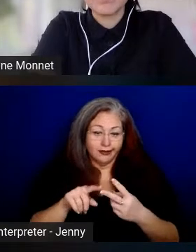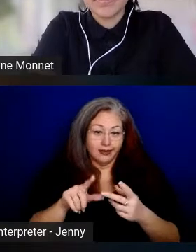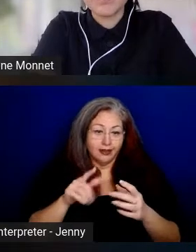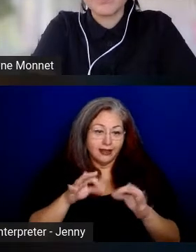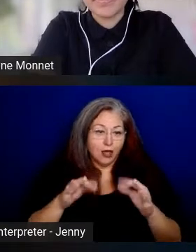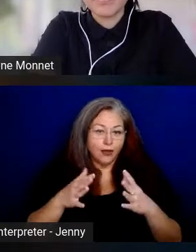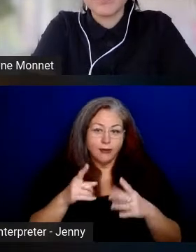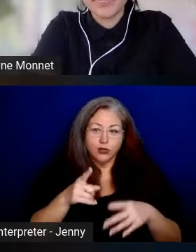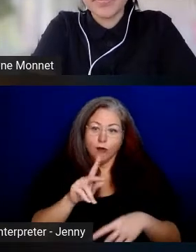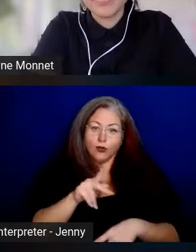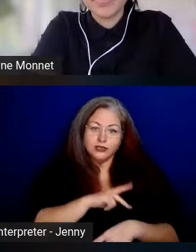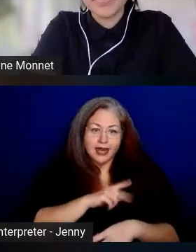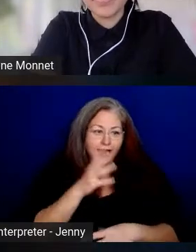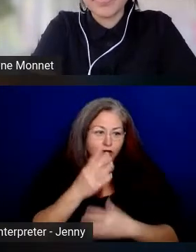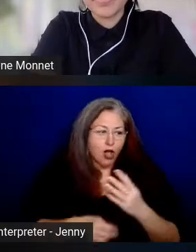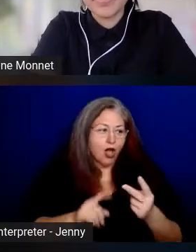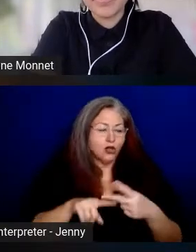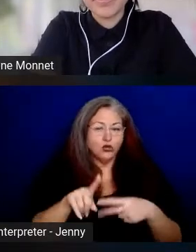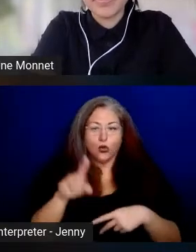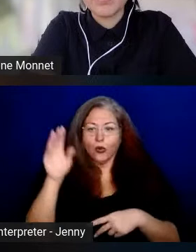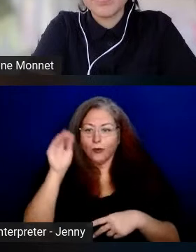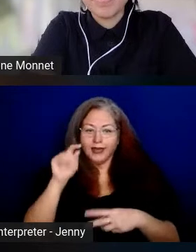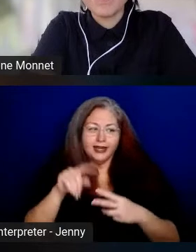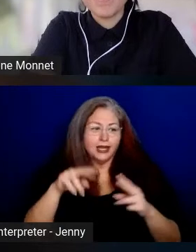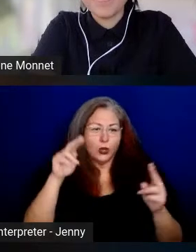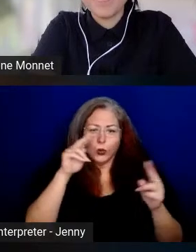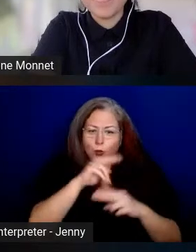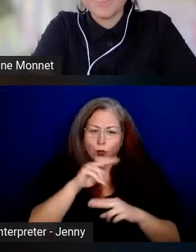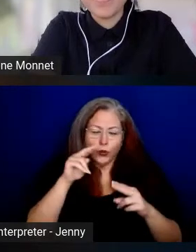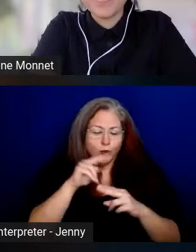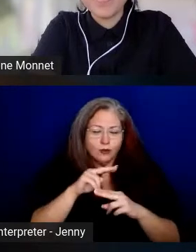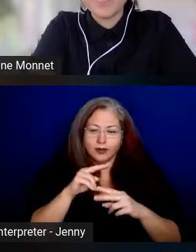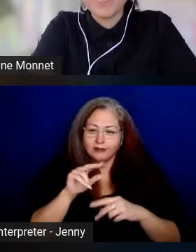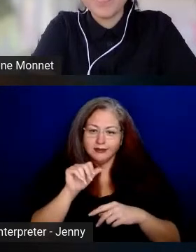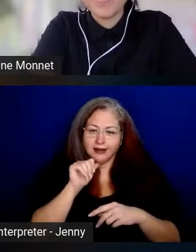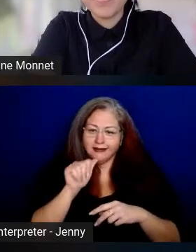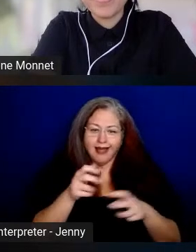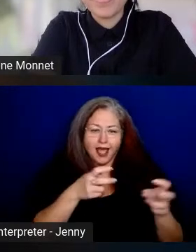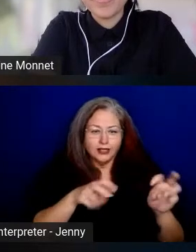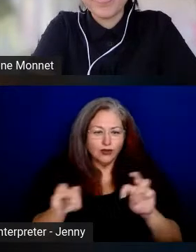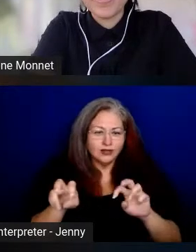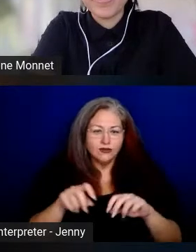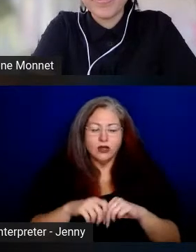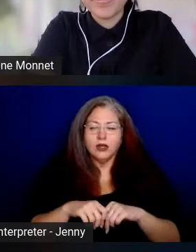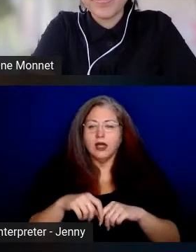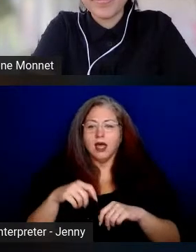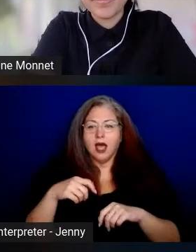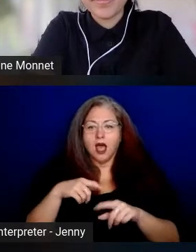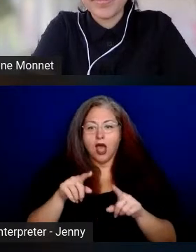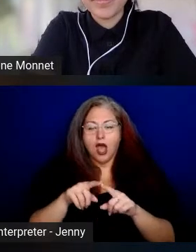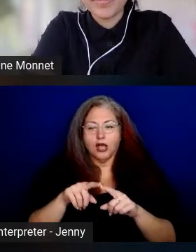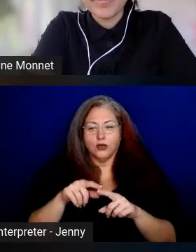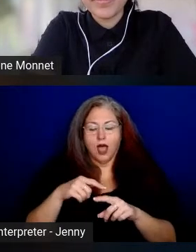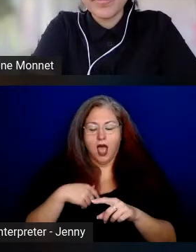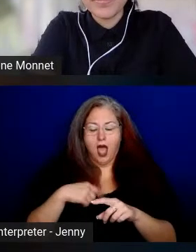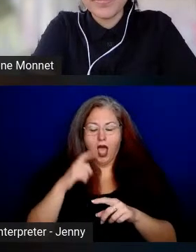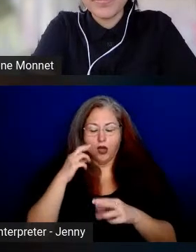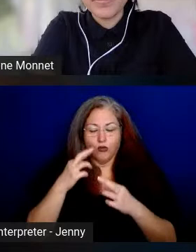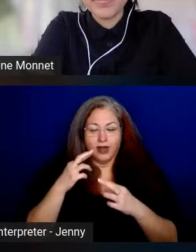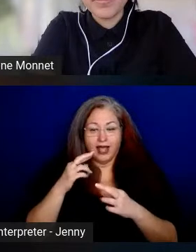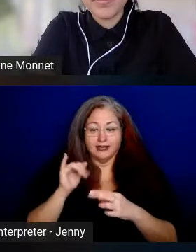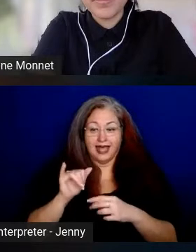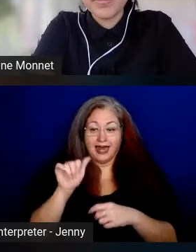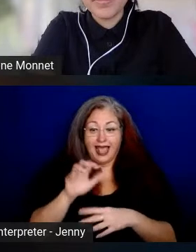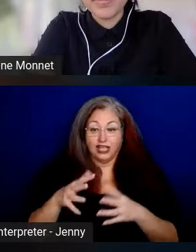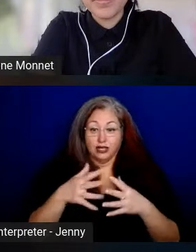your opinion, your humor. And I was also struck by the heritage language loss among Asian